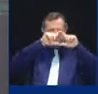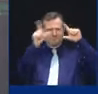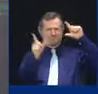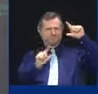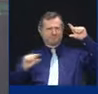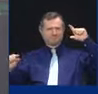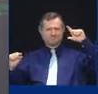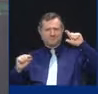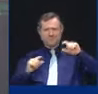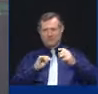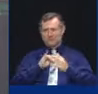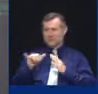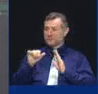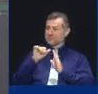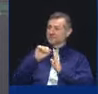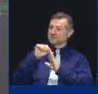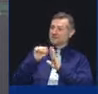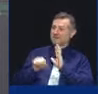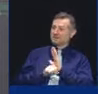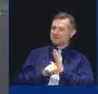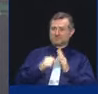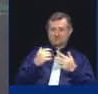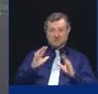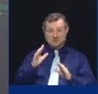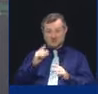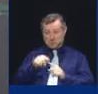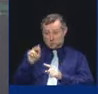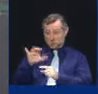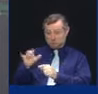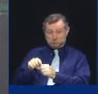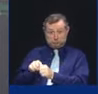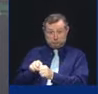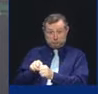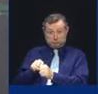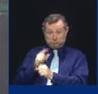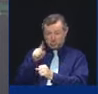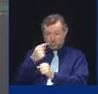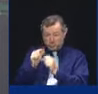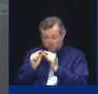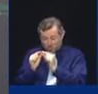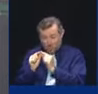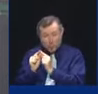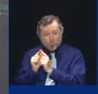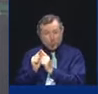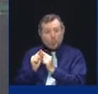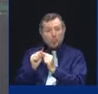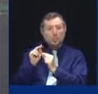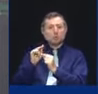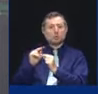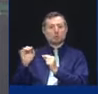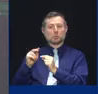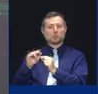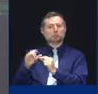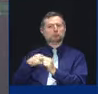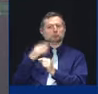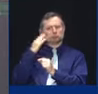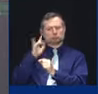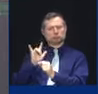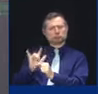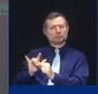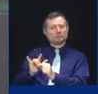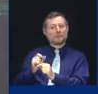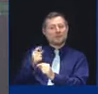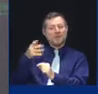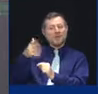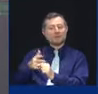state of New York, that's down at the southern tip there, and we have New York City, and we have Long Island, and we love them, but we then have the entire rest